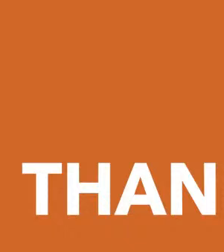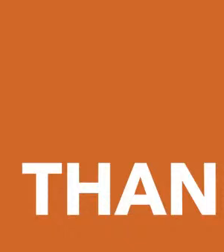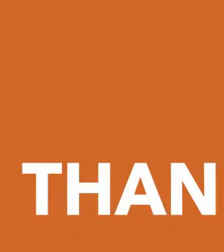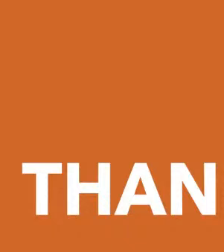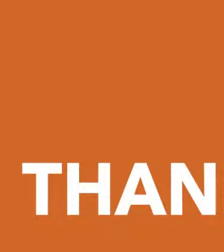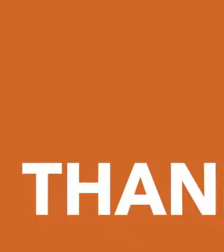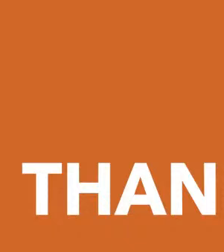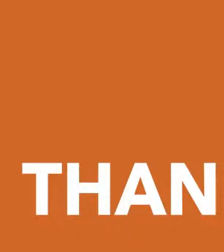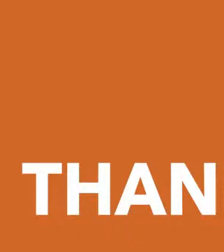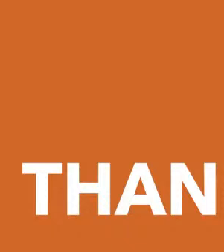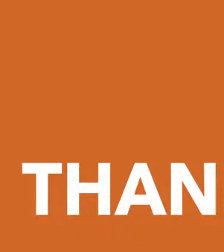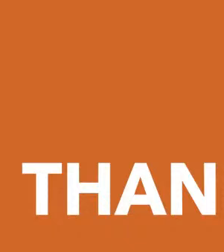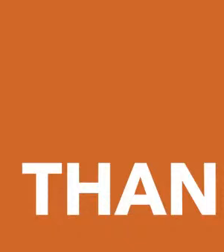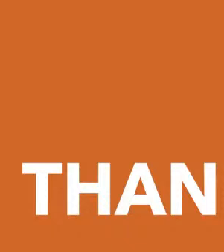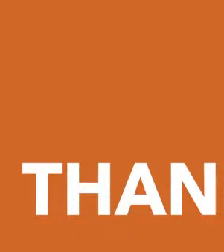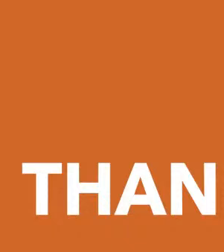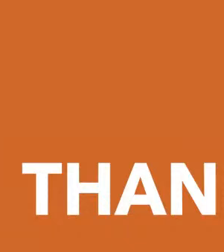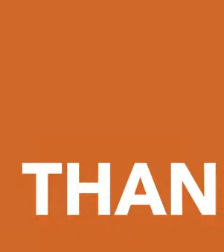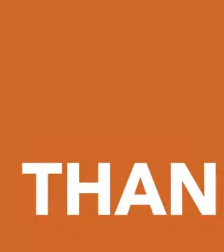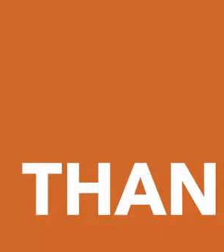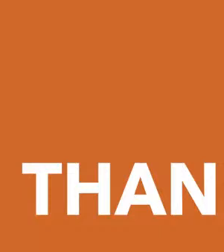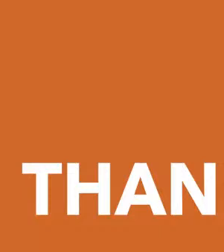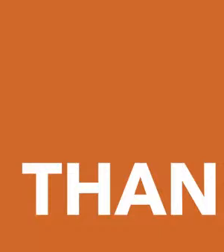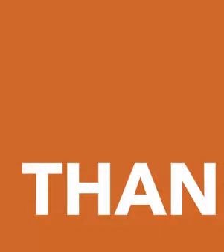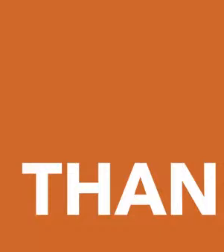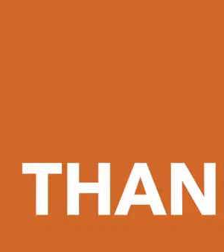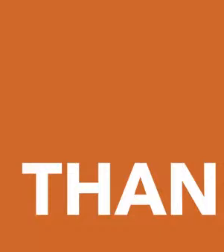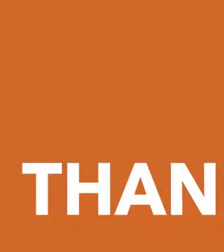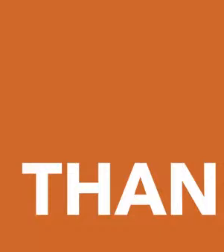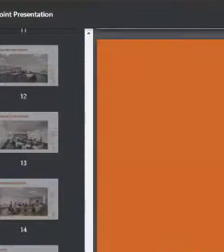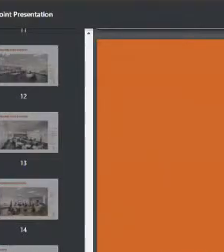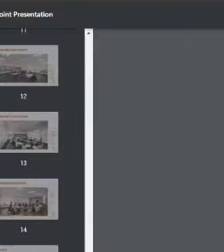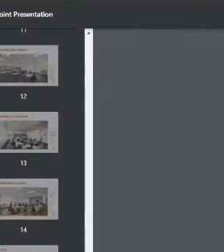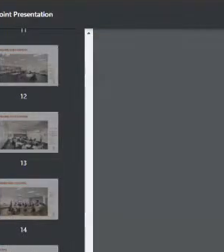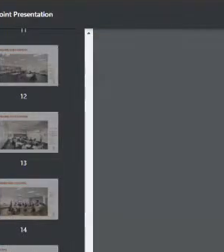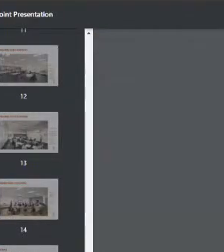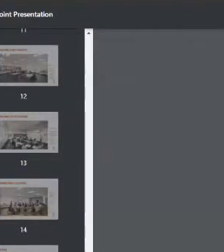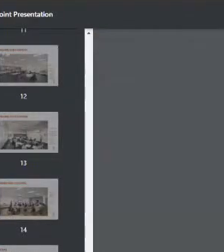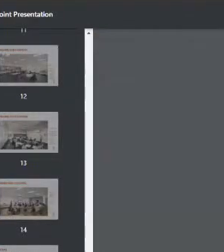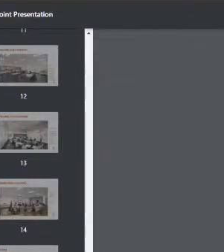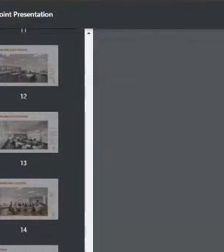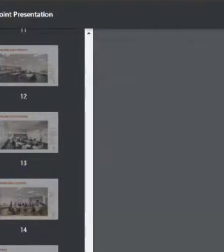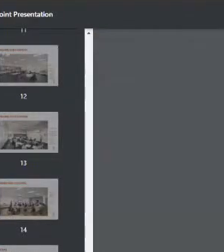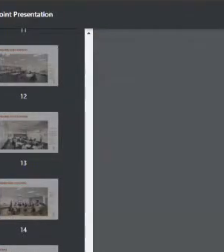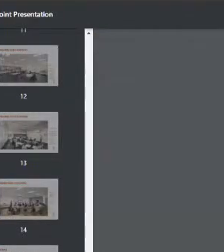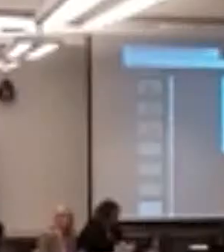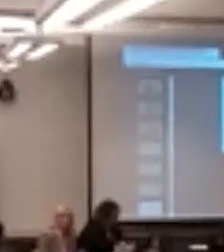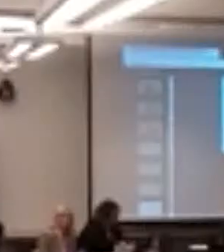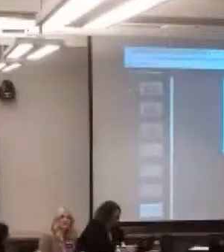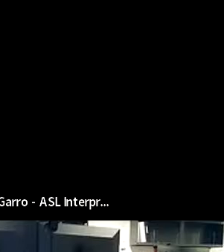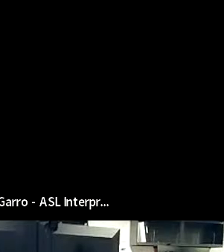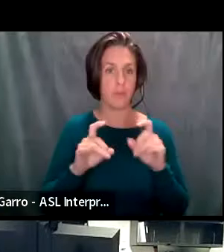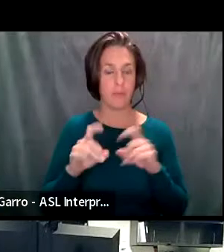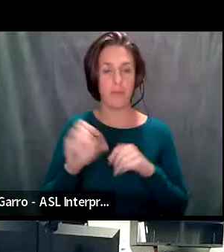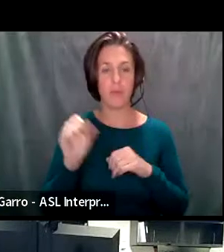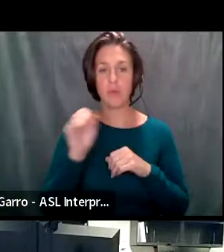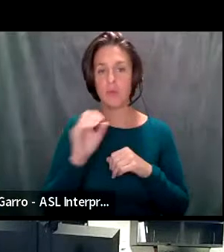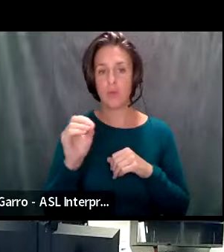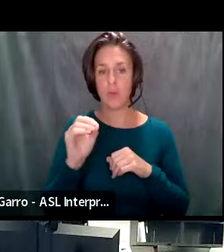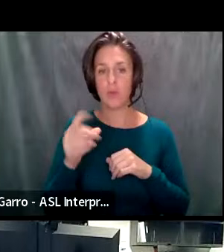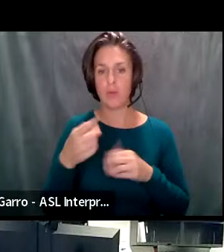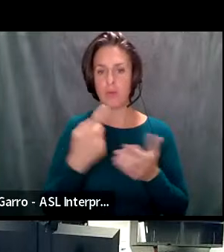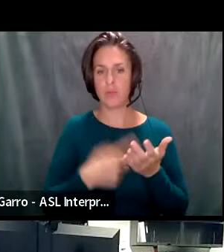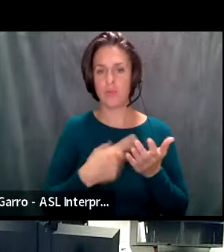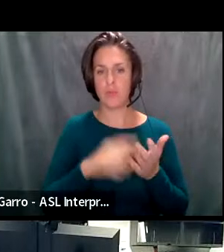you. Student board reps, do you have any comments or questions? Yes. So there was talk